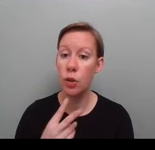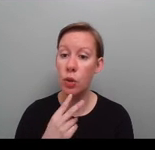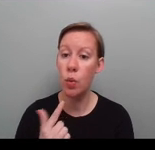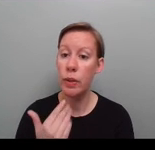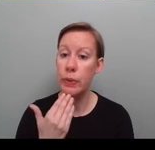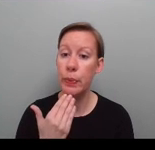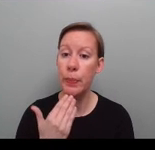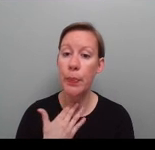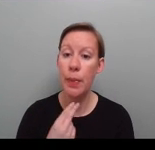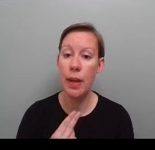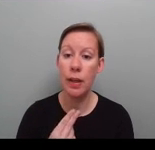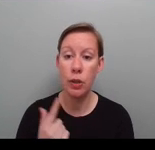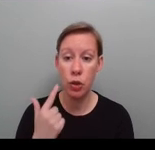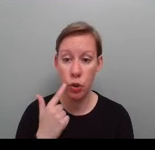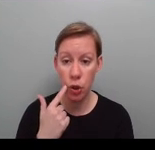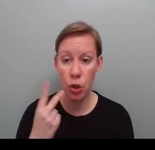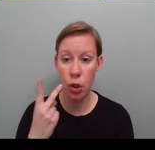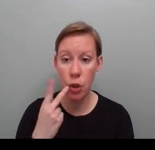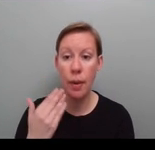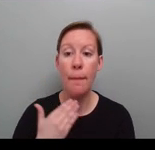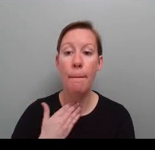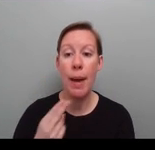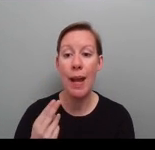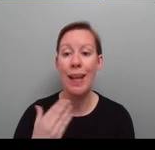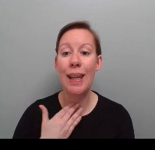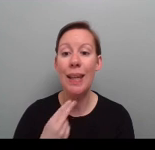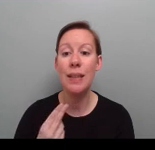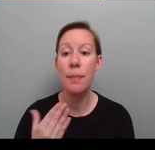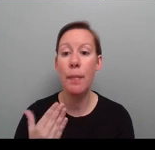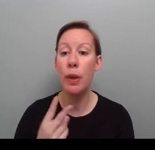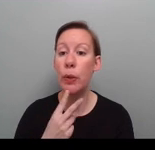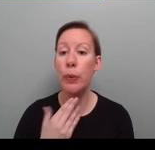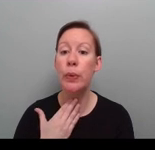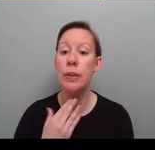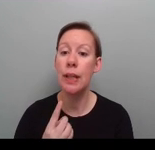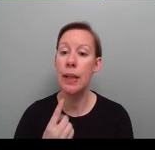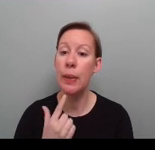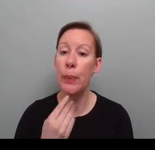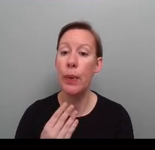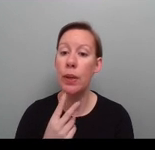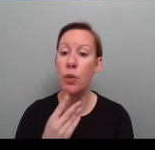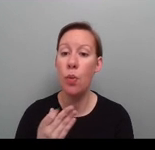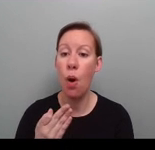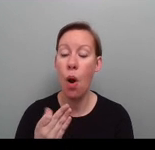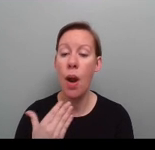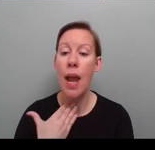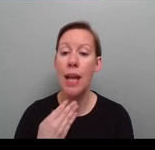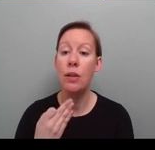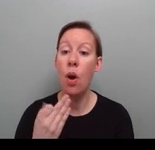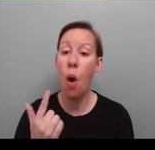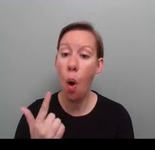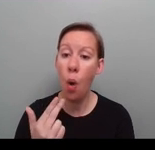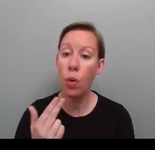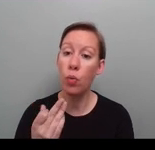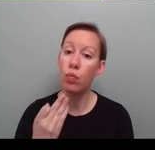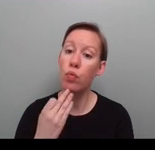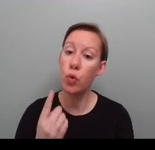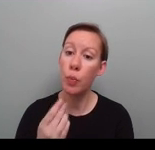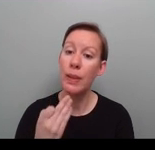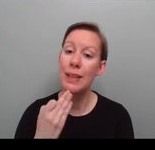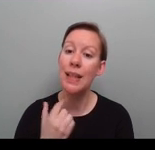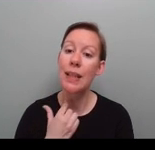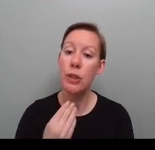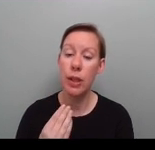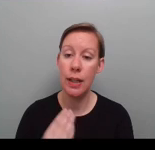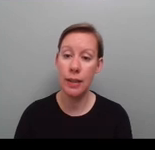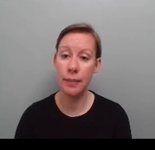Next, you want to make sure that your microphone is muted when you are in a whole group session. That means that